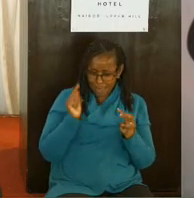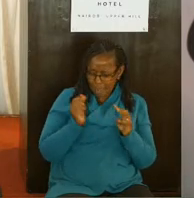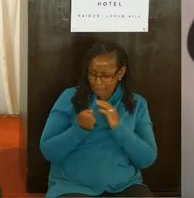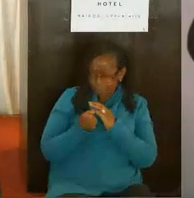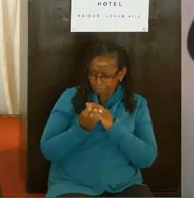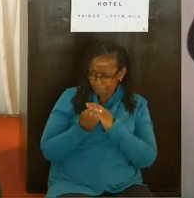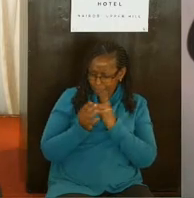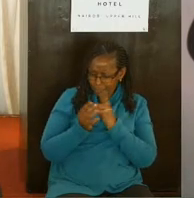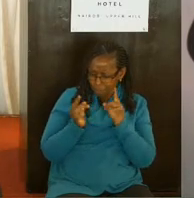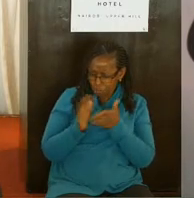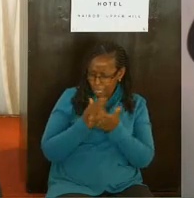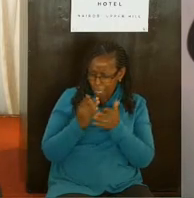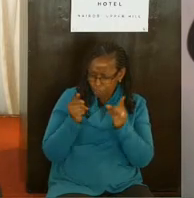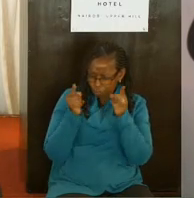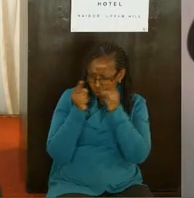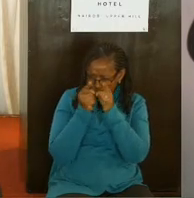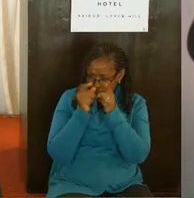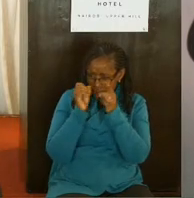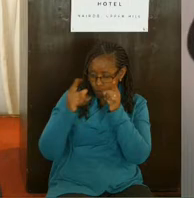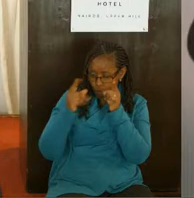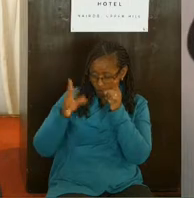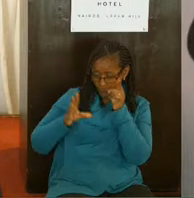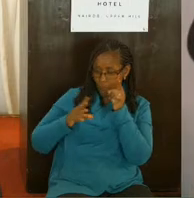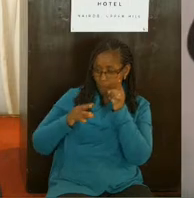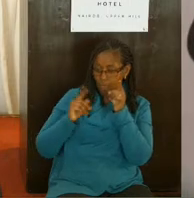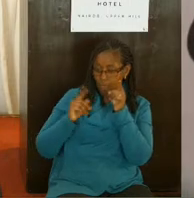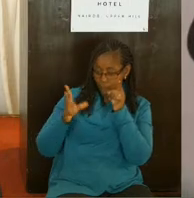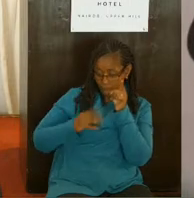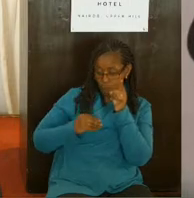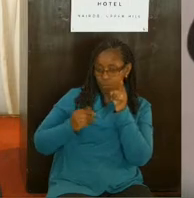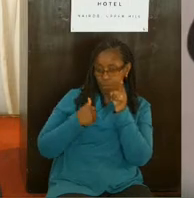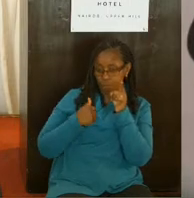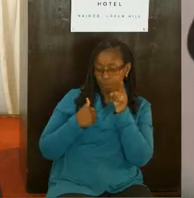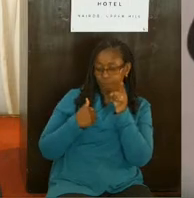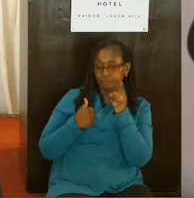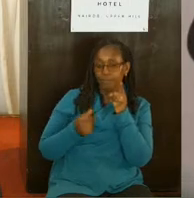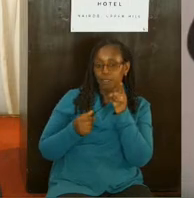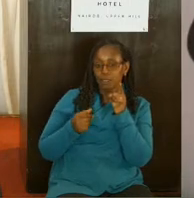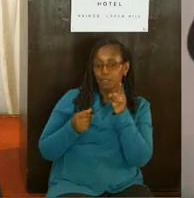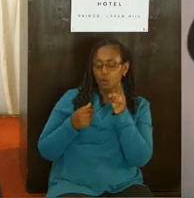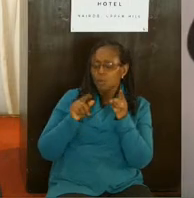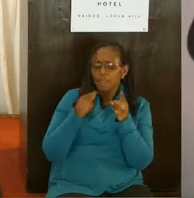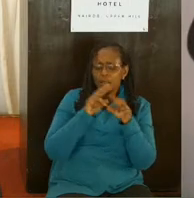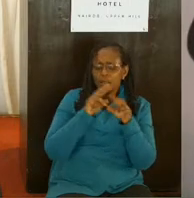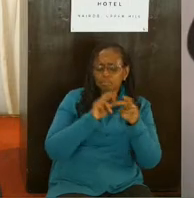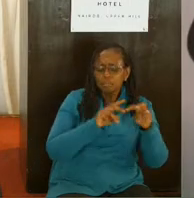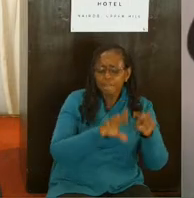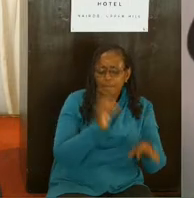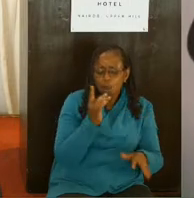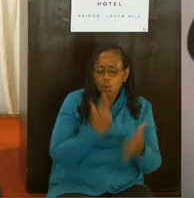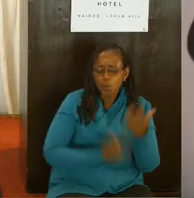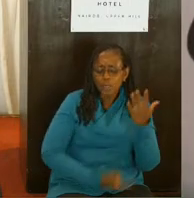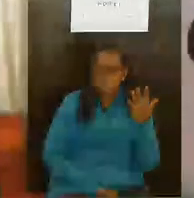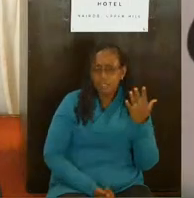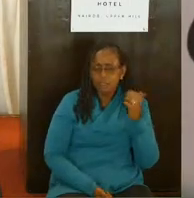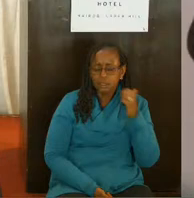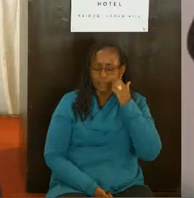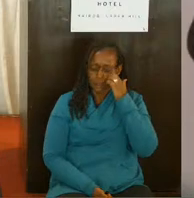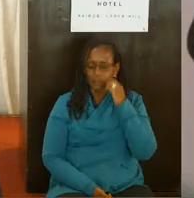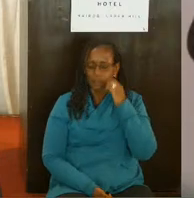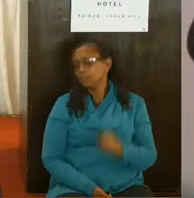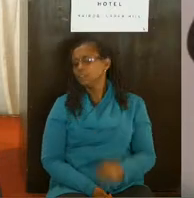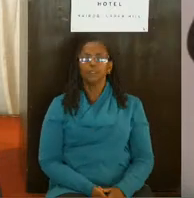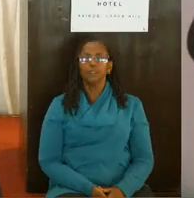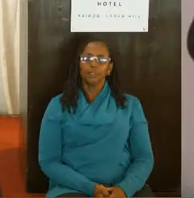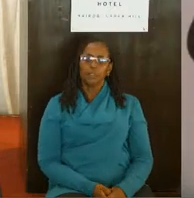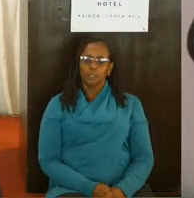a few minutes Sheila if you'll allow me on some of the findings that we found uh two minutes okay I'll do